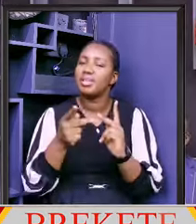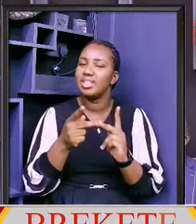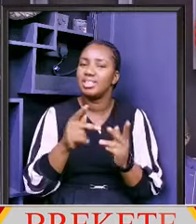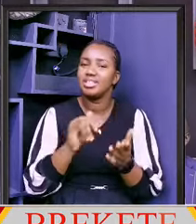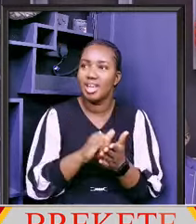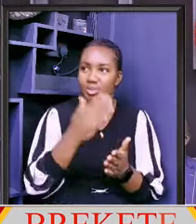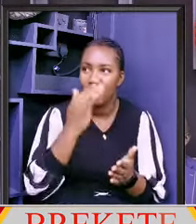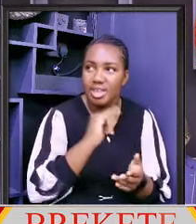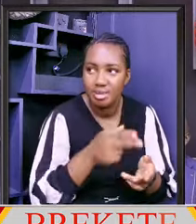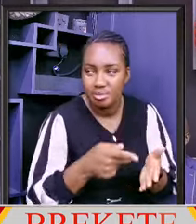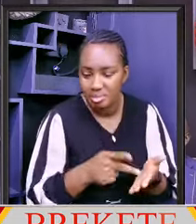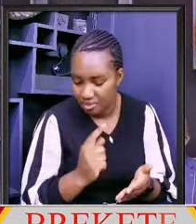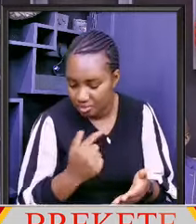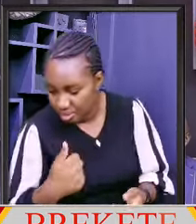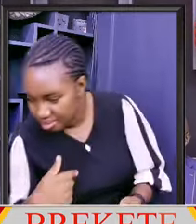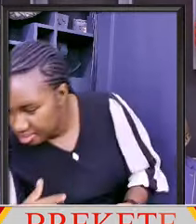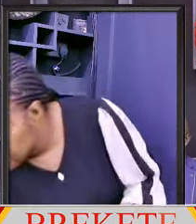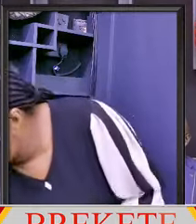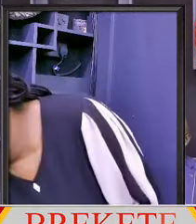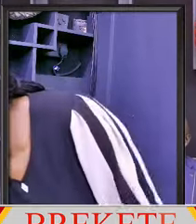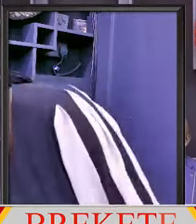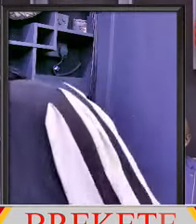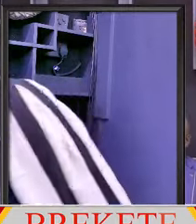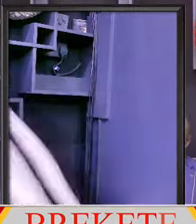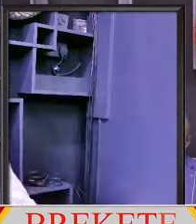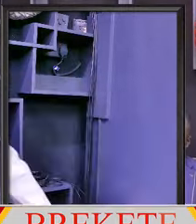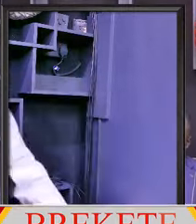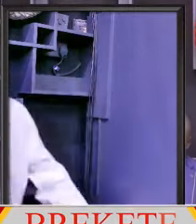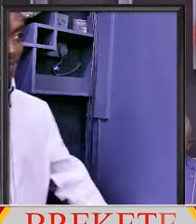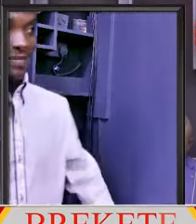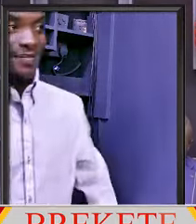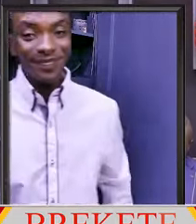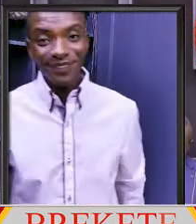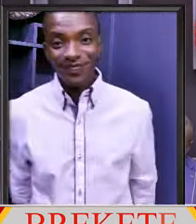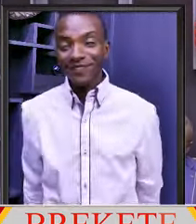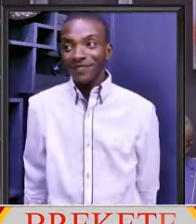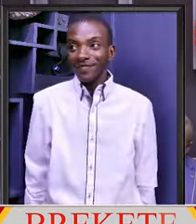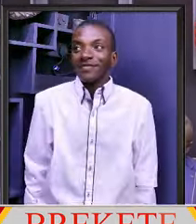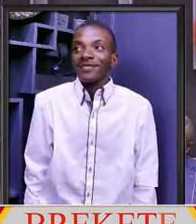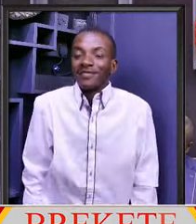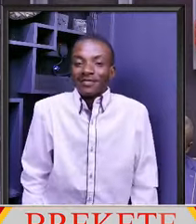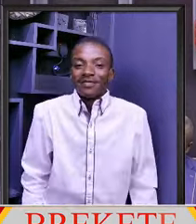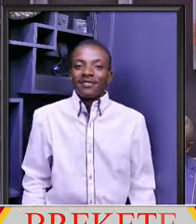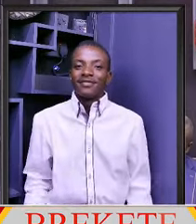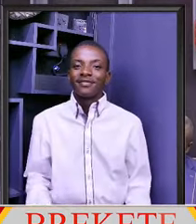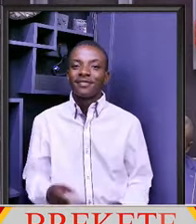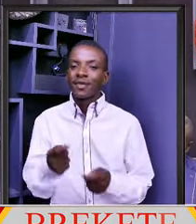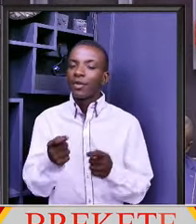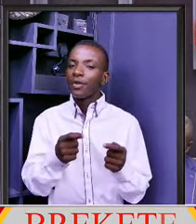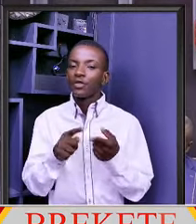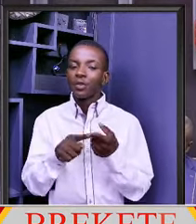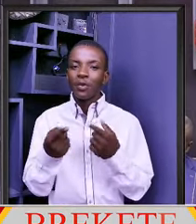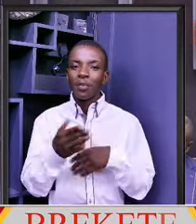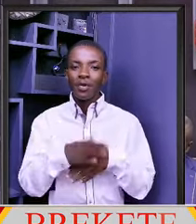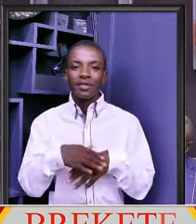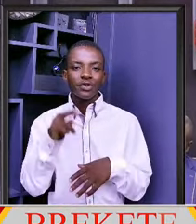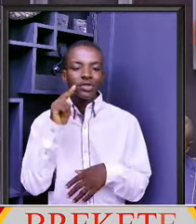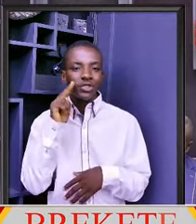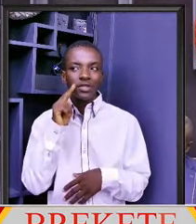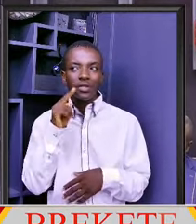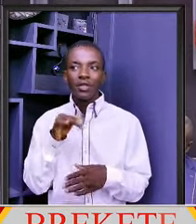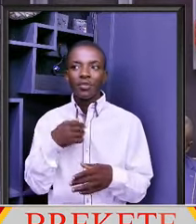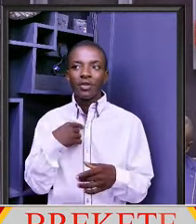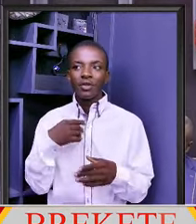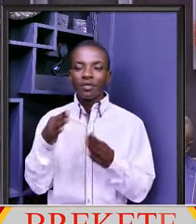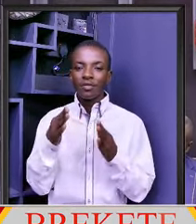You understand, sir? So we managed to return back to Nigeria. From that day, it is me and this man. We come for a meeting, it is me